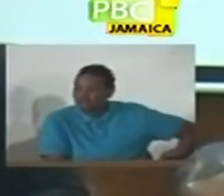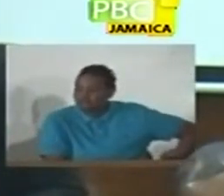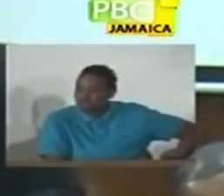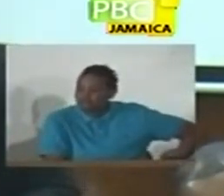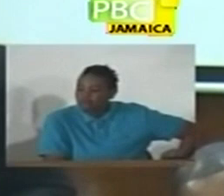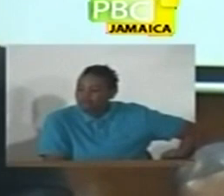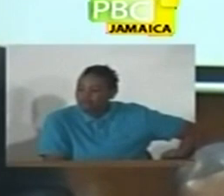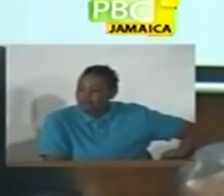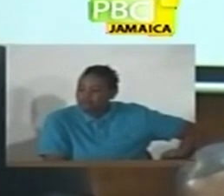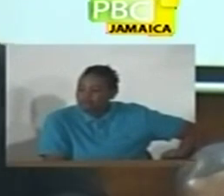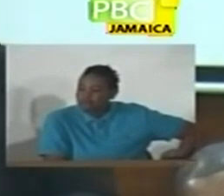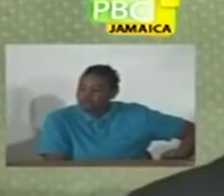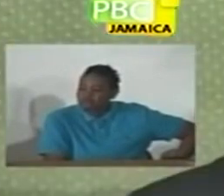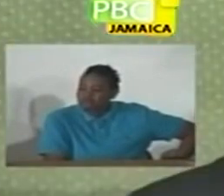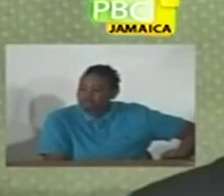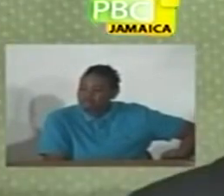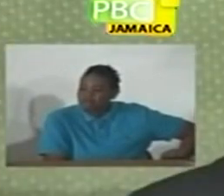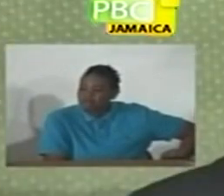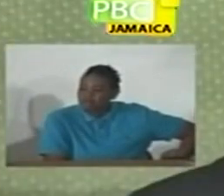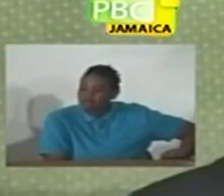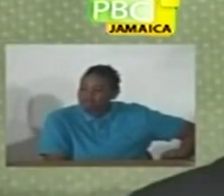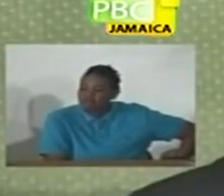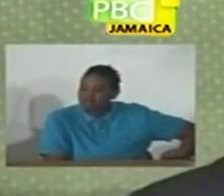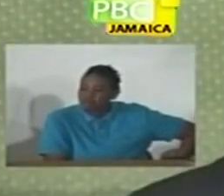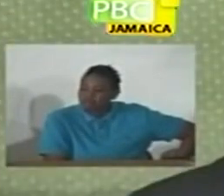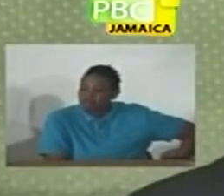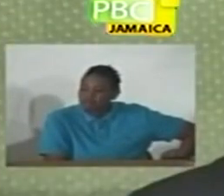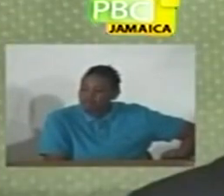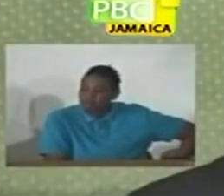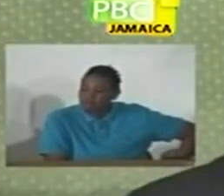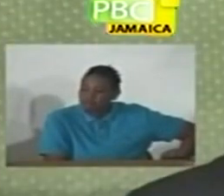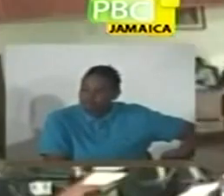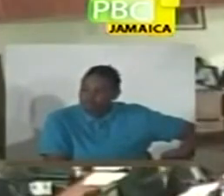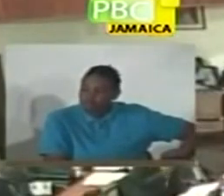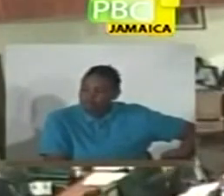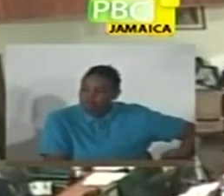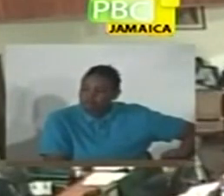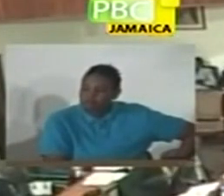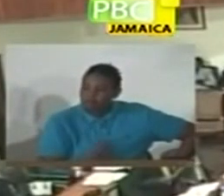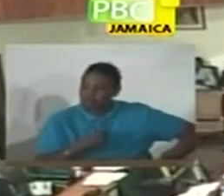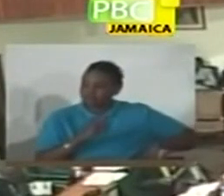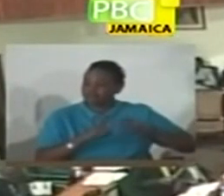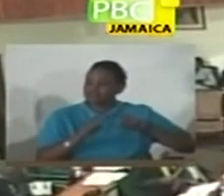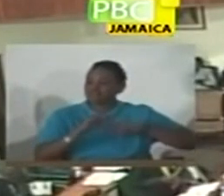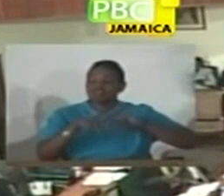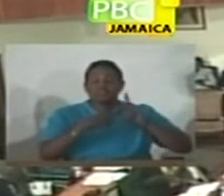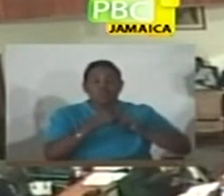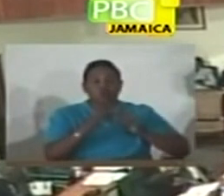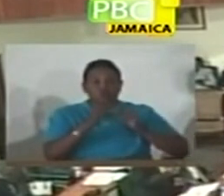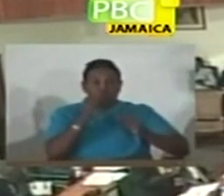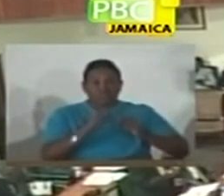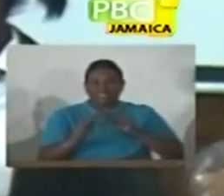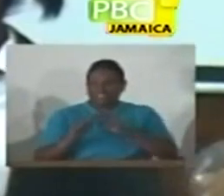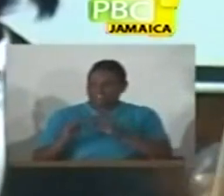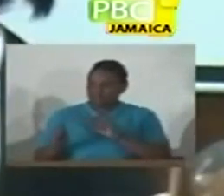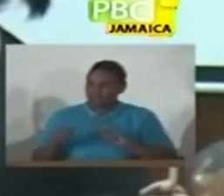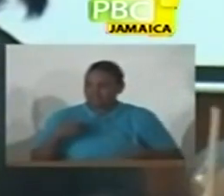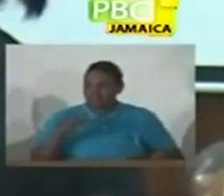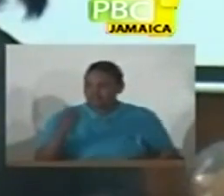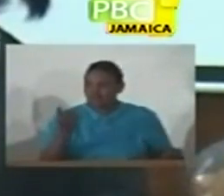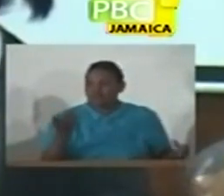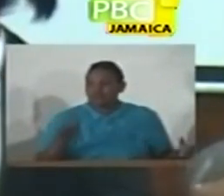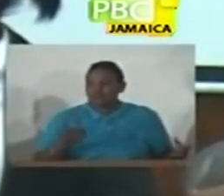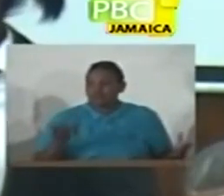We have various types of bamboo straw. This is another one. And everybody